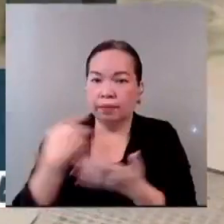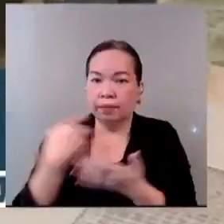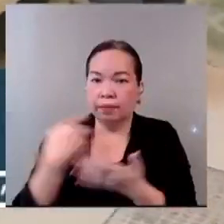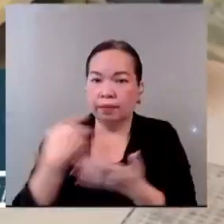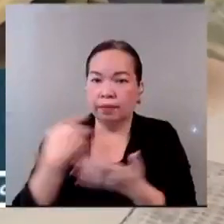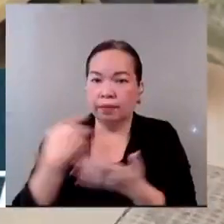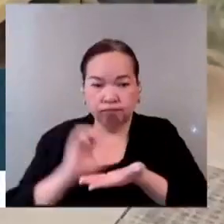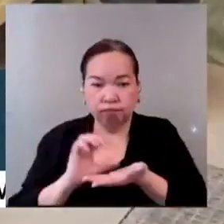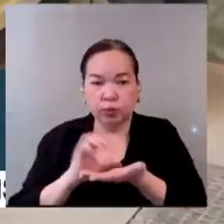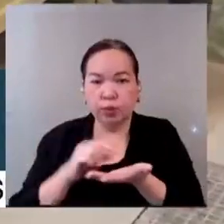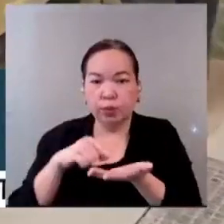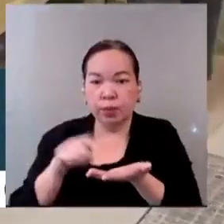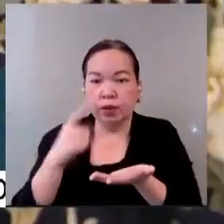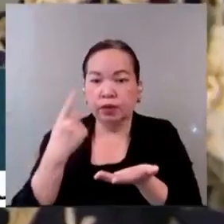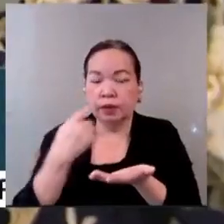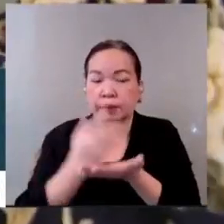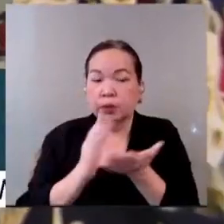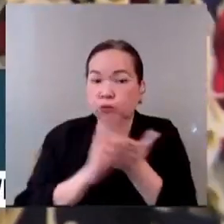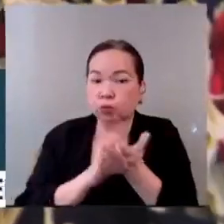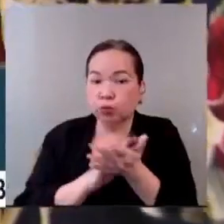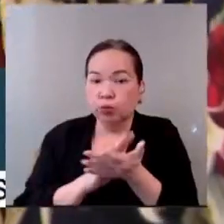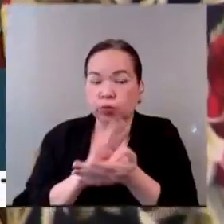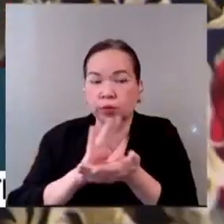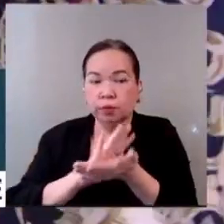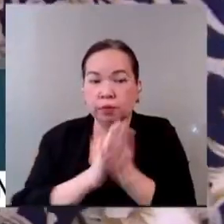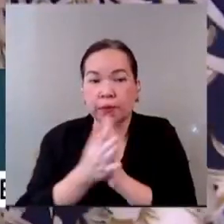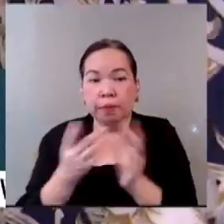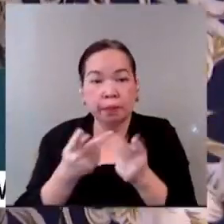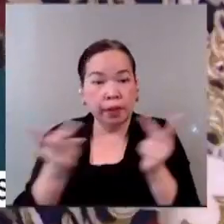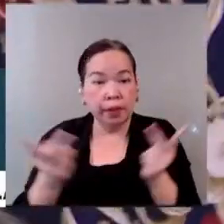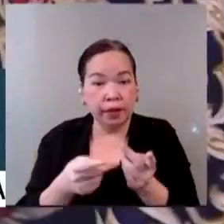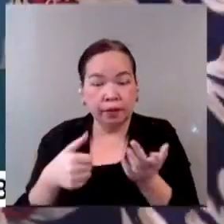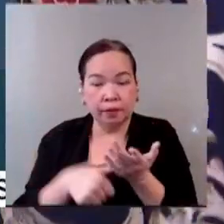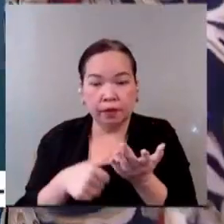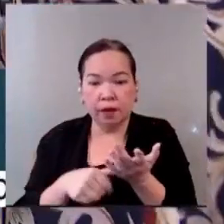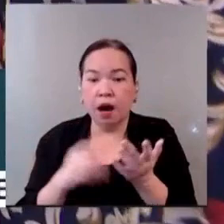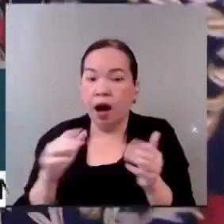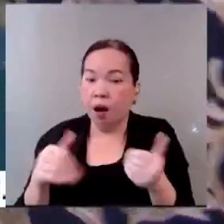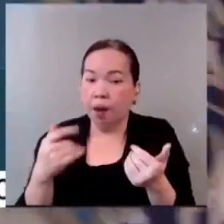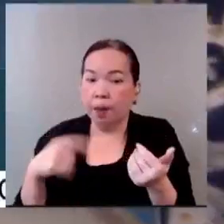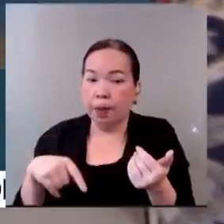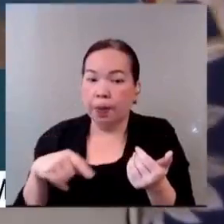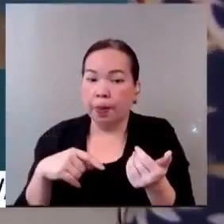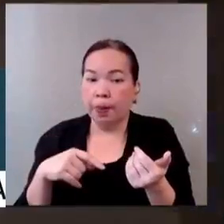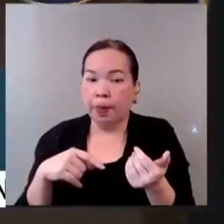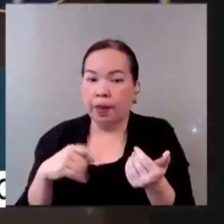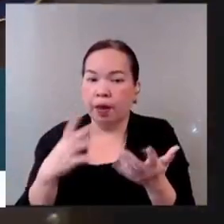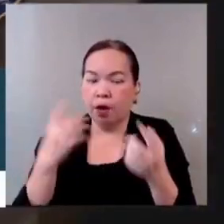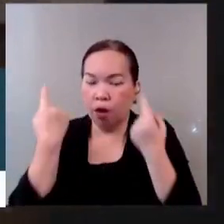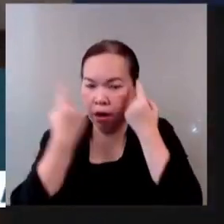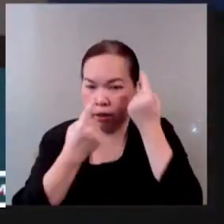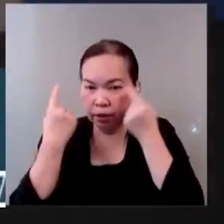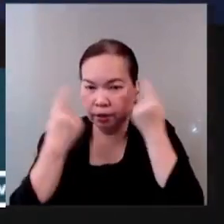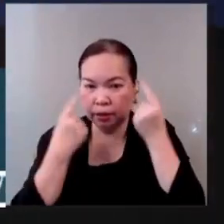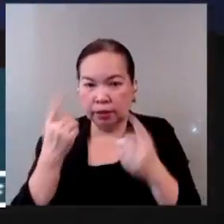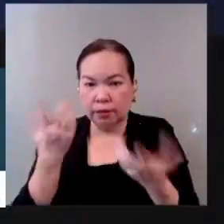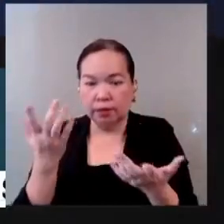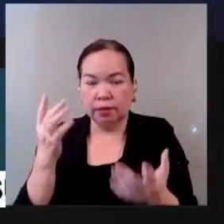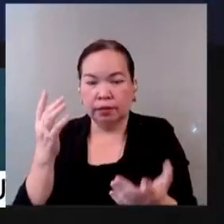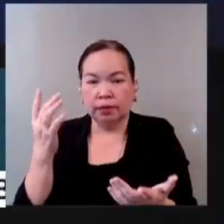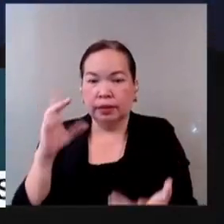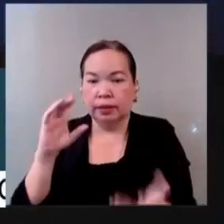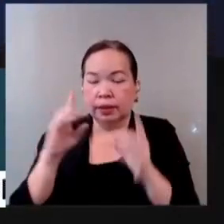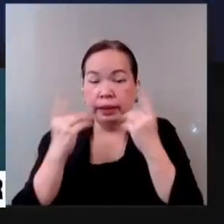schools that will be voting venues. This is in line with the concern raised by Vice President and Department of Education Secretary Sara